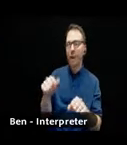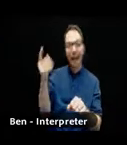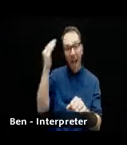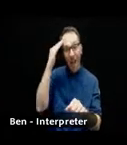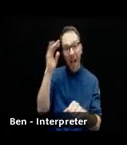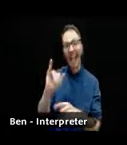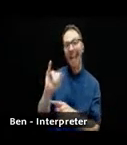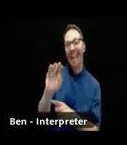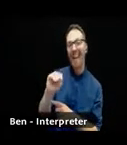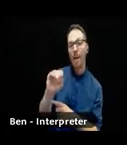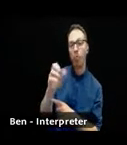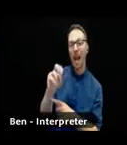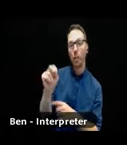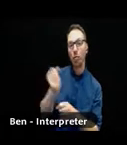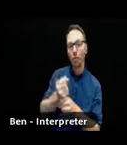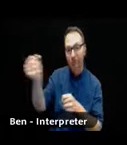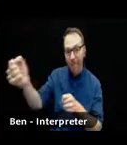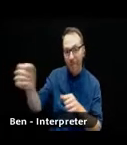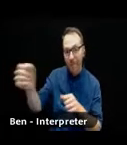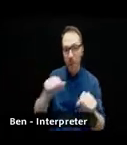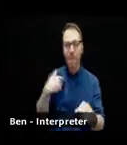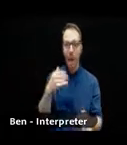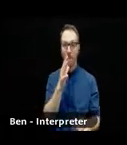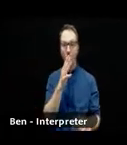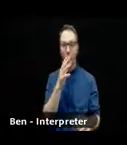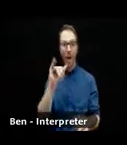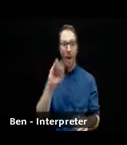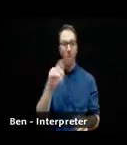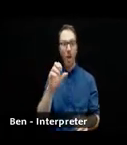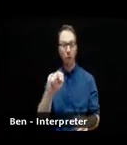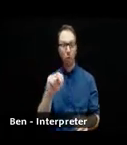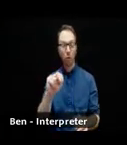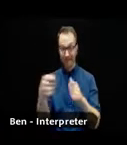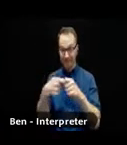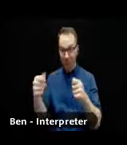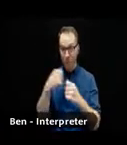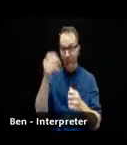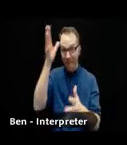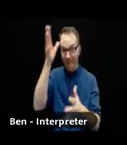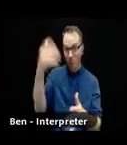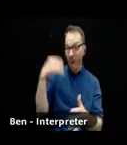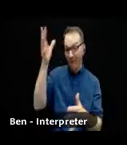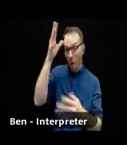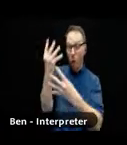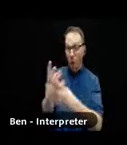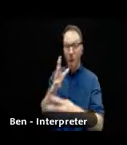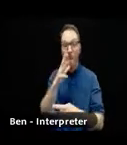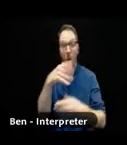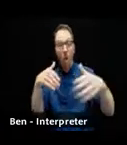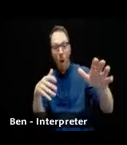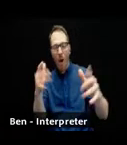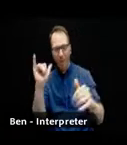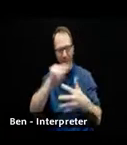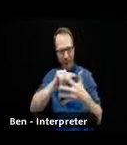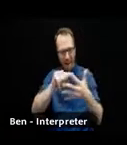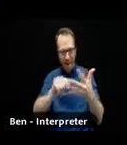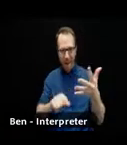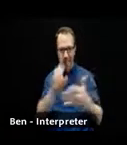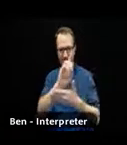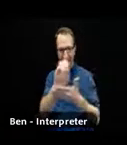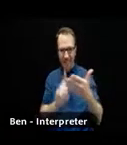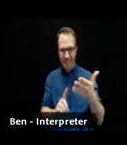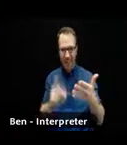consequences. I didn't know what my mother's immigration status was. Was it tied to my father's immigration status? I mean, the very things designed in